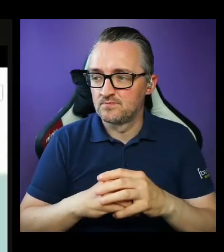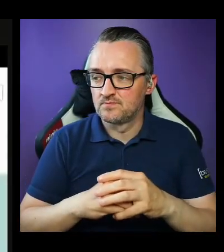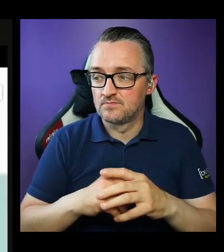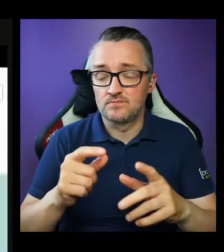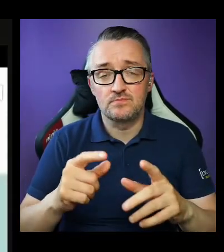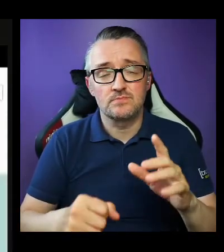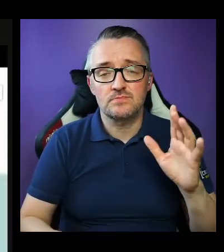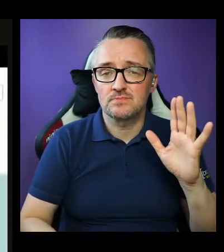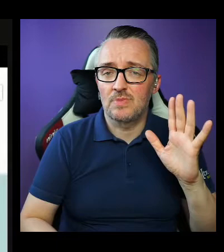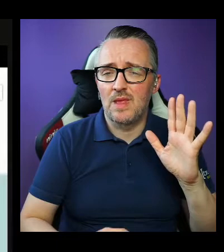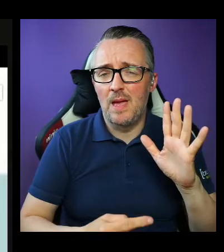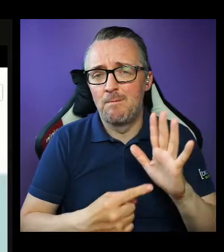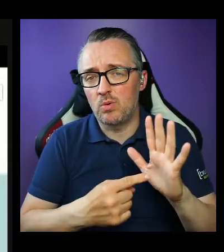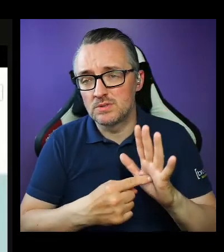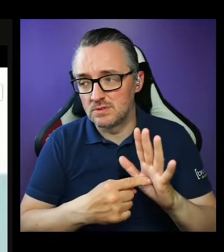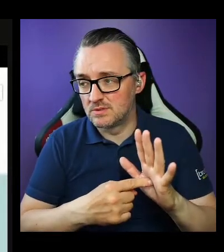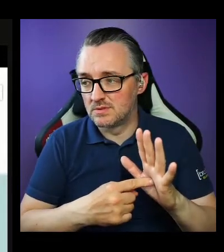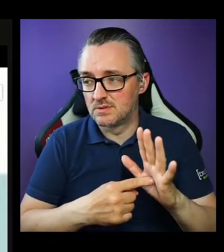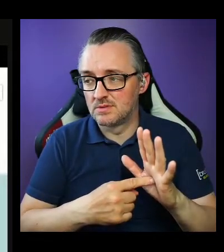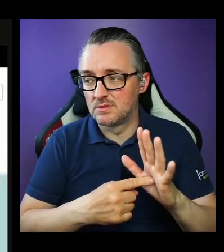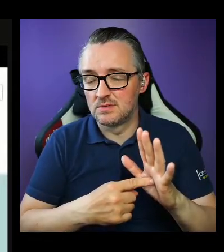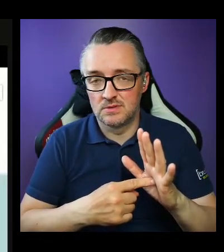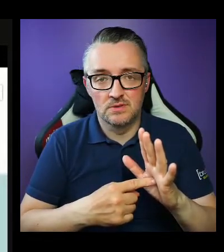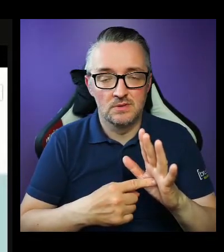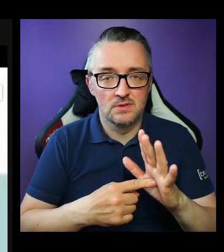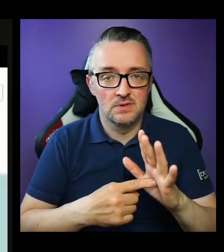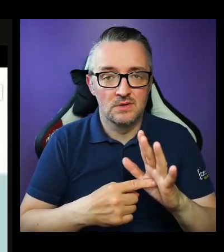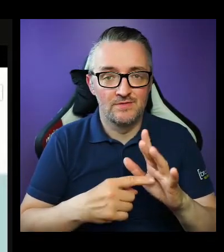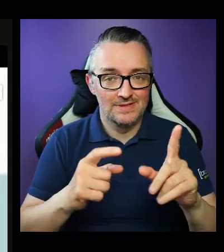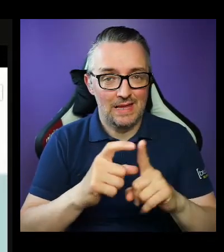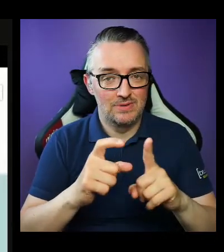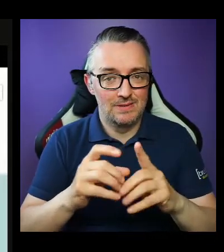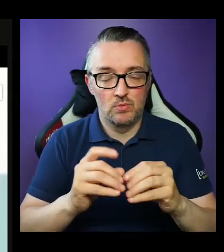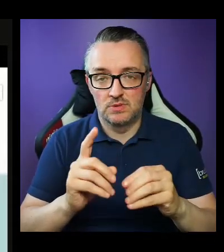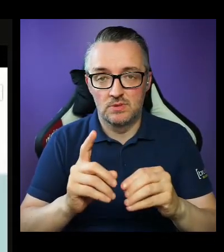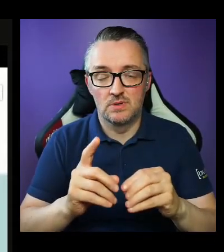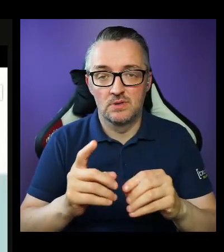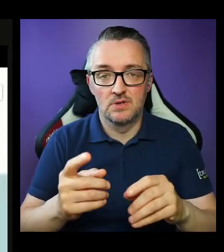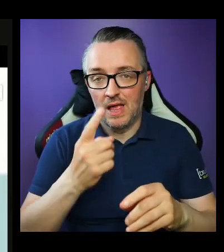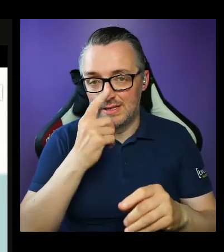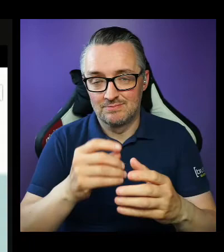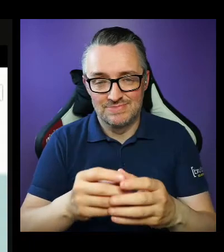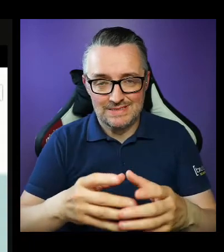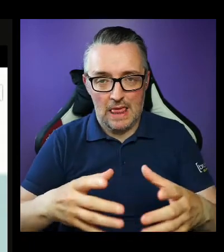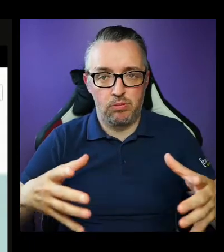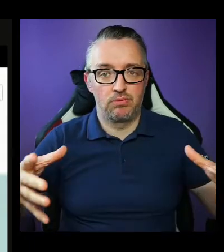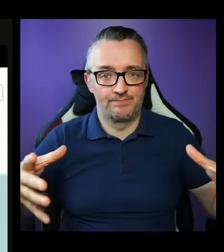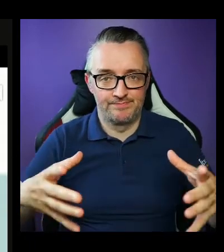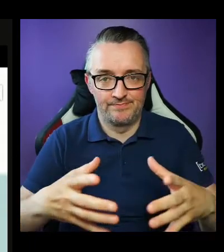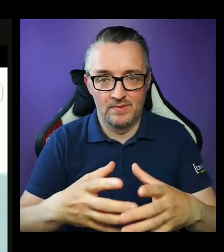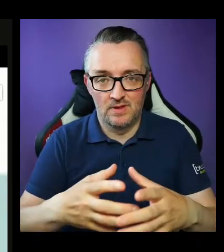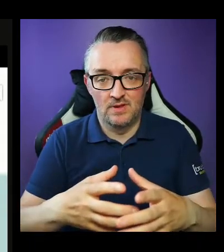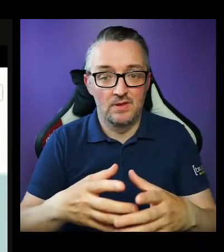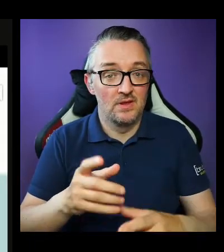most important benefit of DynamoDB is that it's highly scalable, and really